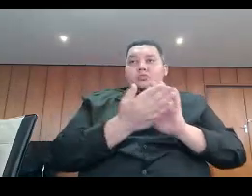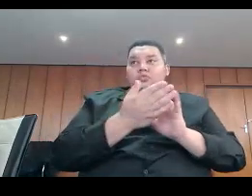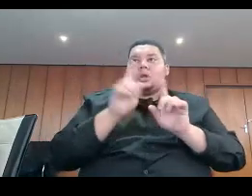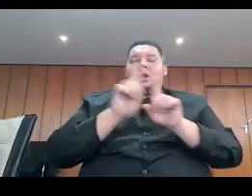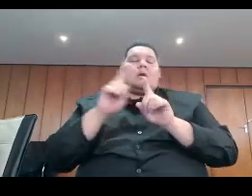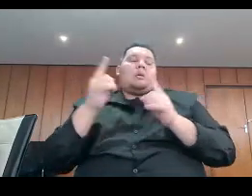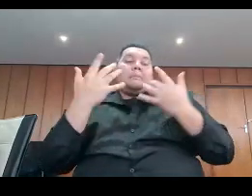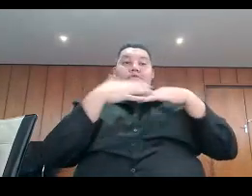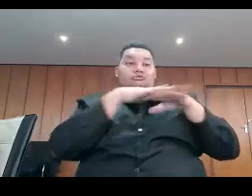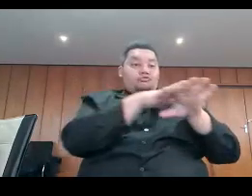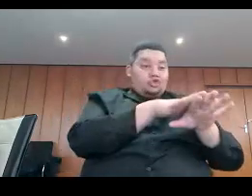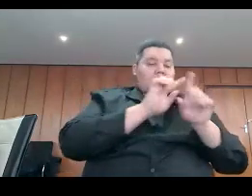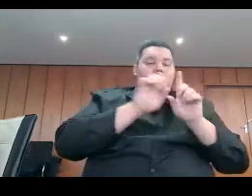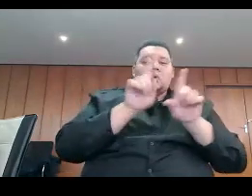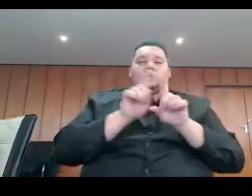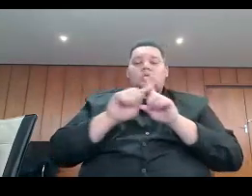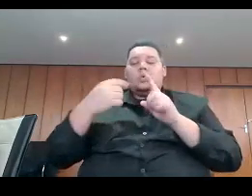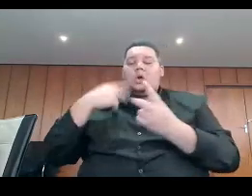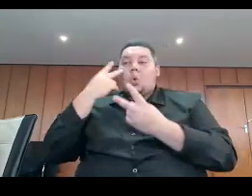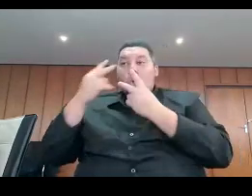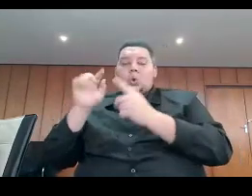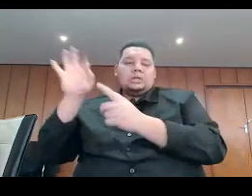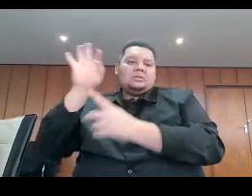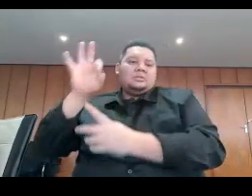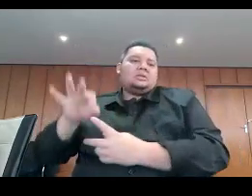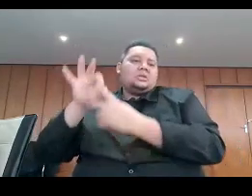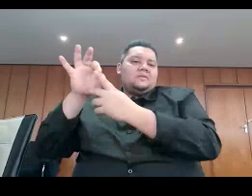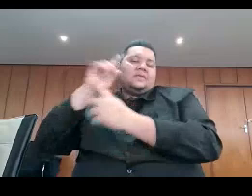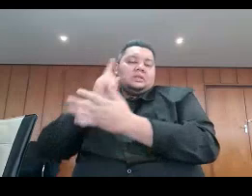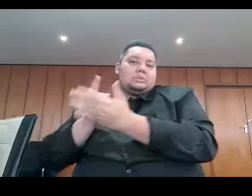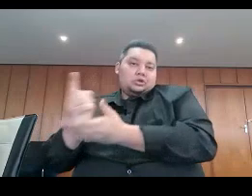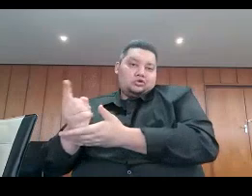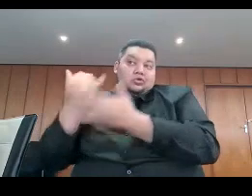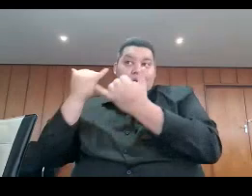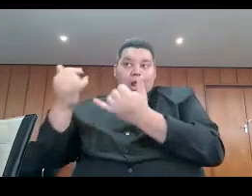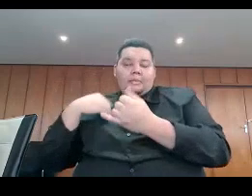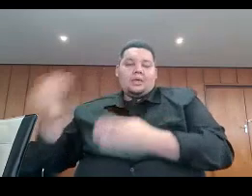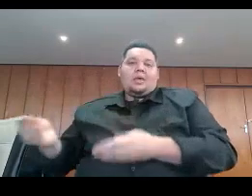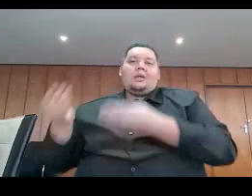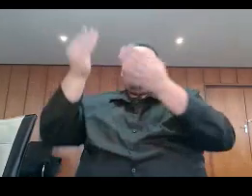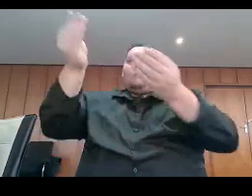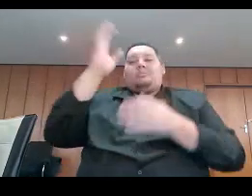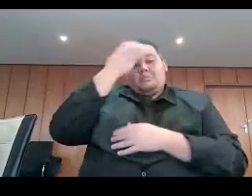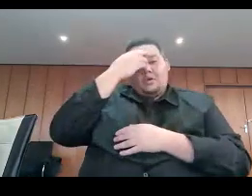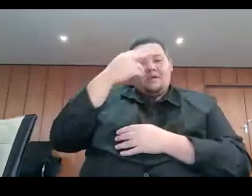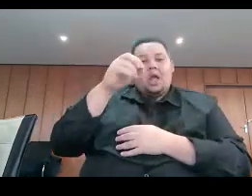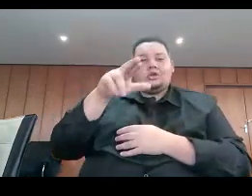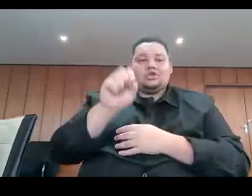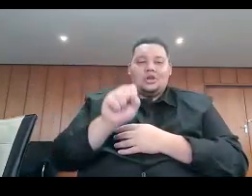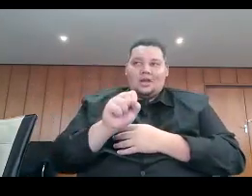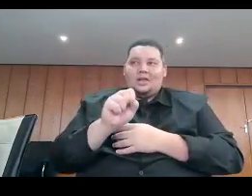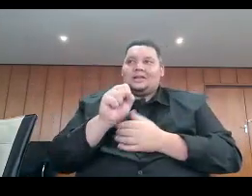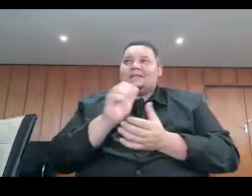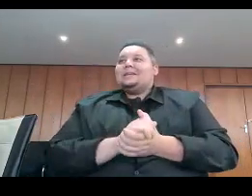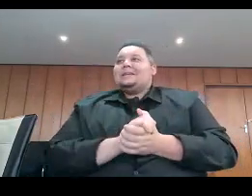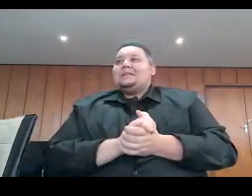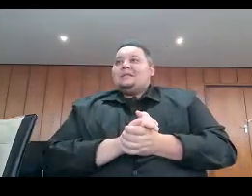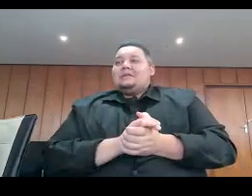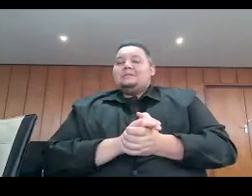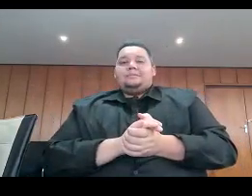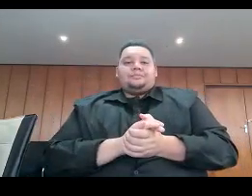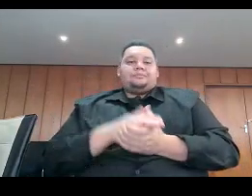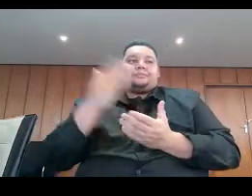mainstreaming versus sometimes looking very specific, specialized. And with that, I hand over to you. Okay. So thank